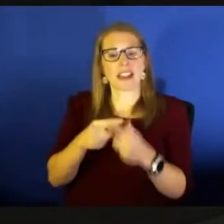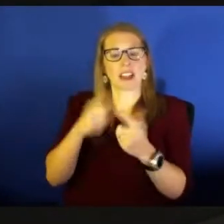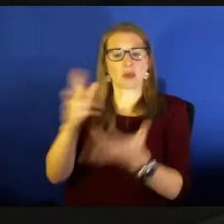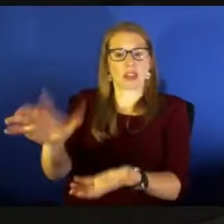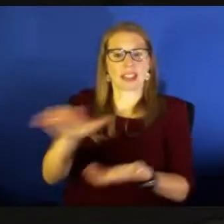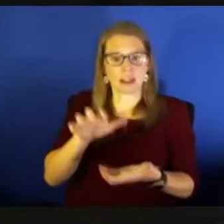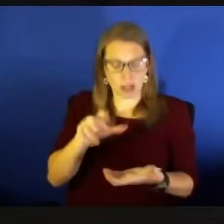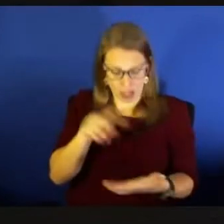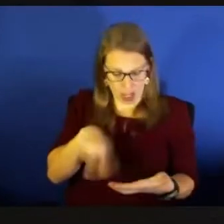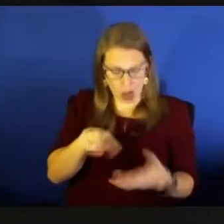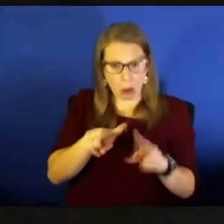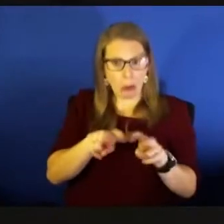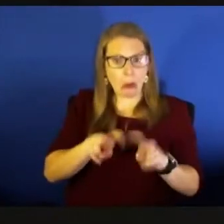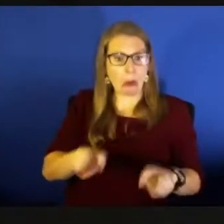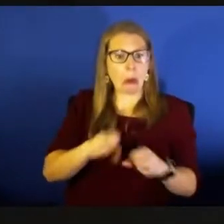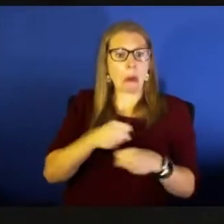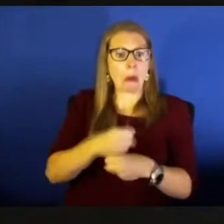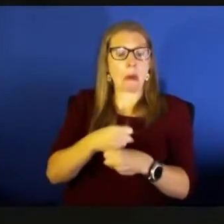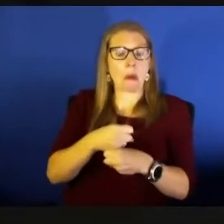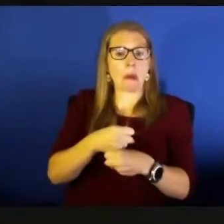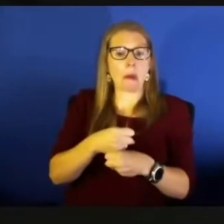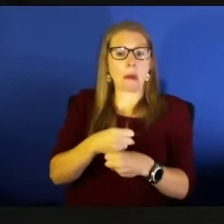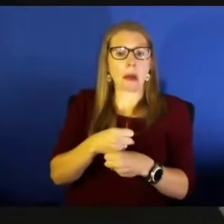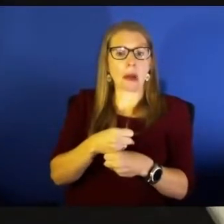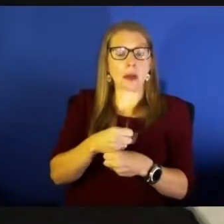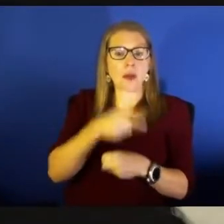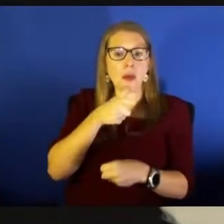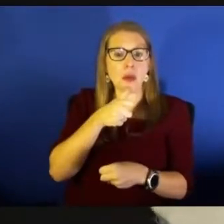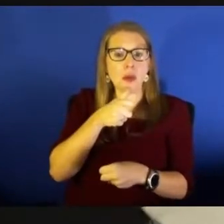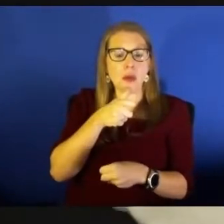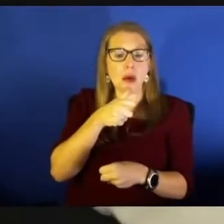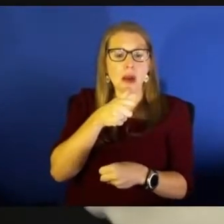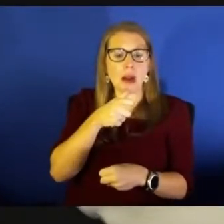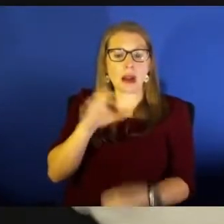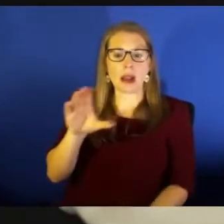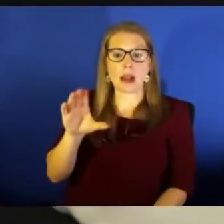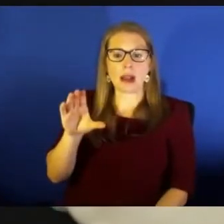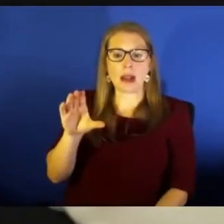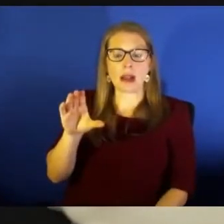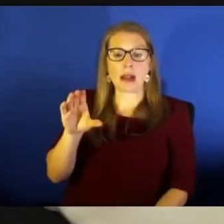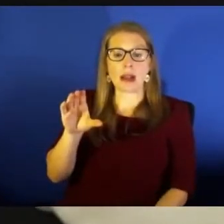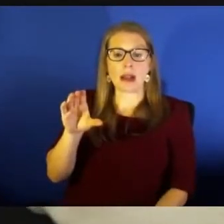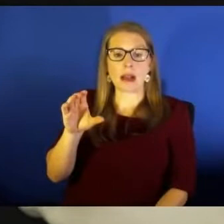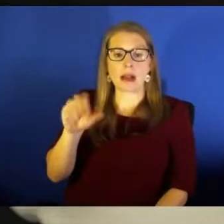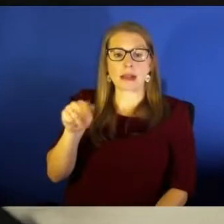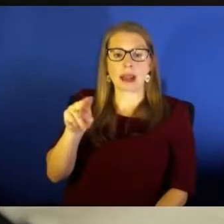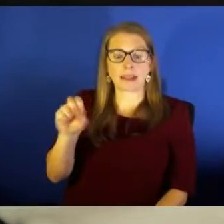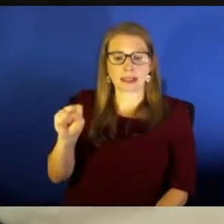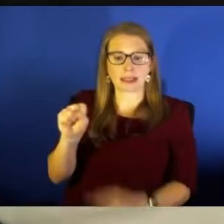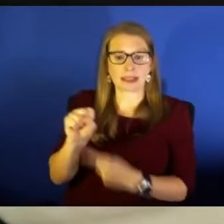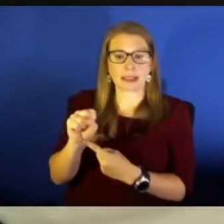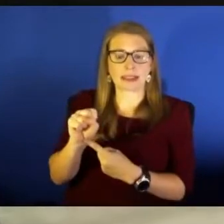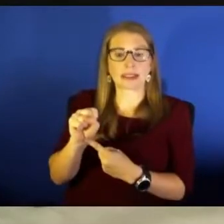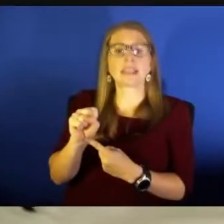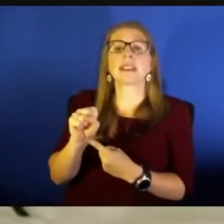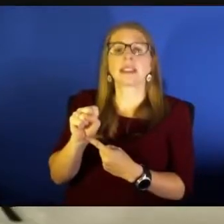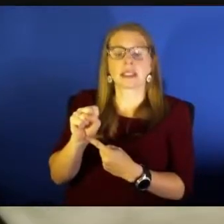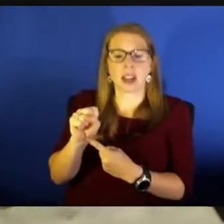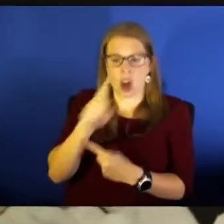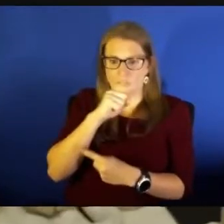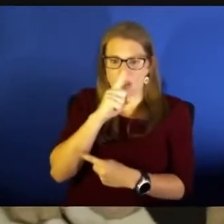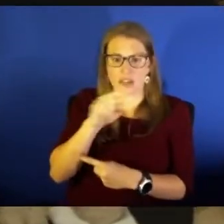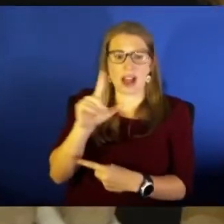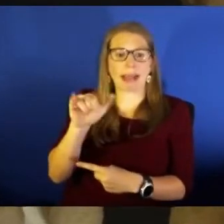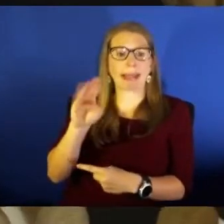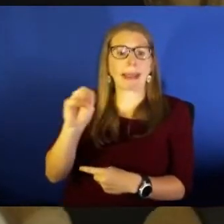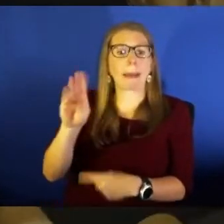found that it had been constructed by the Kahn's Artificial Limb Company here in Kansas City. Wow. So we were sort